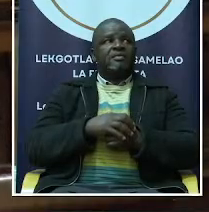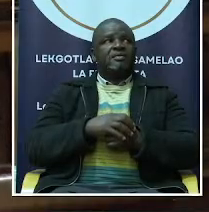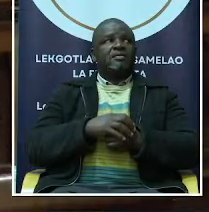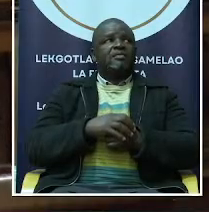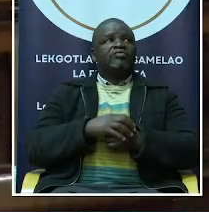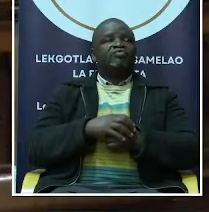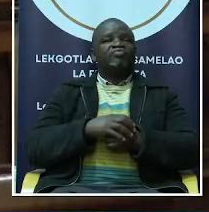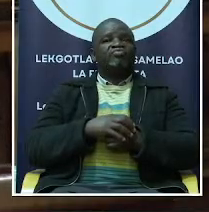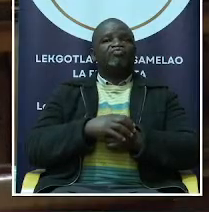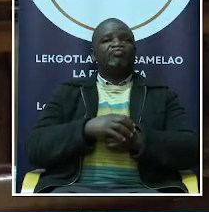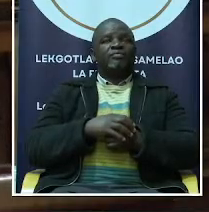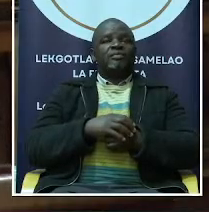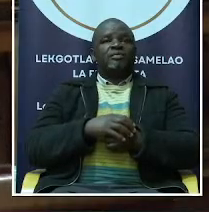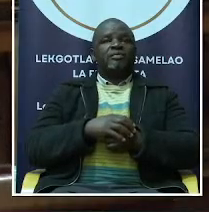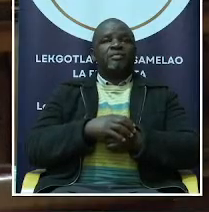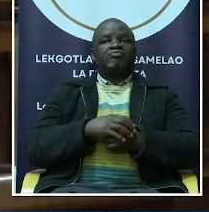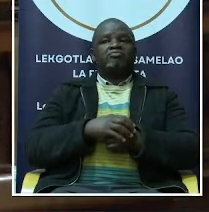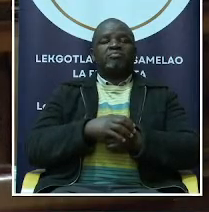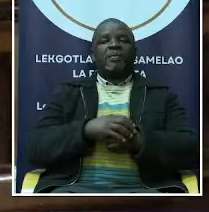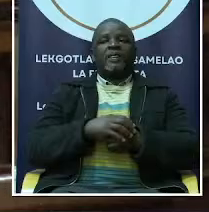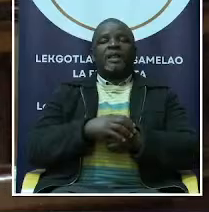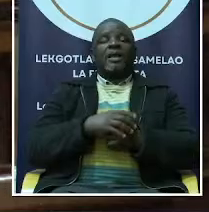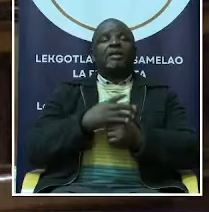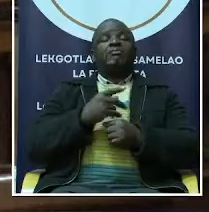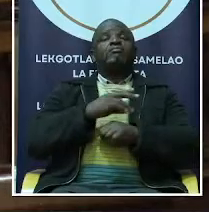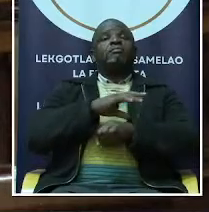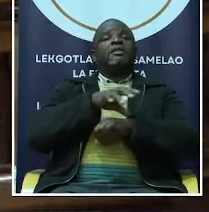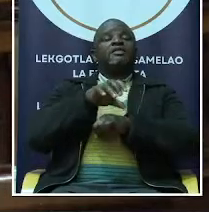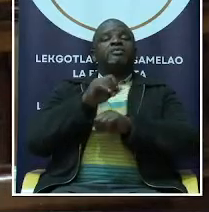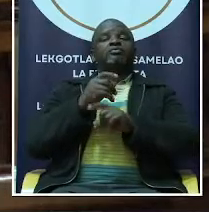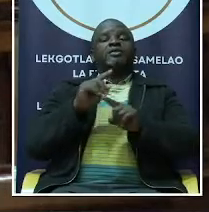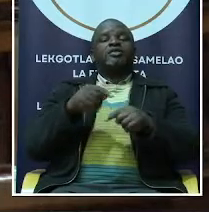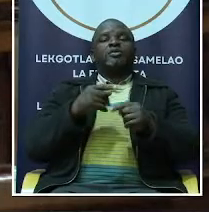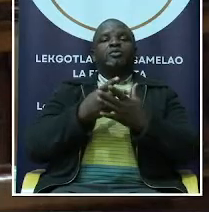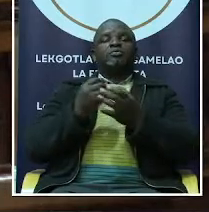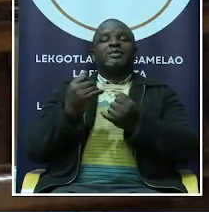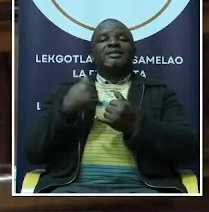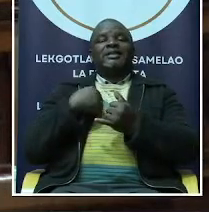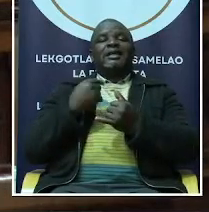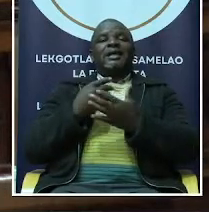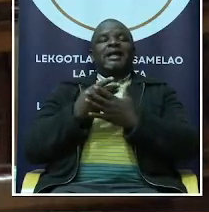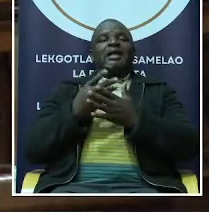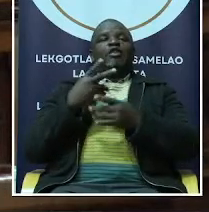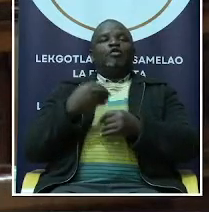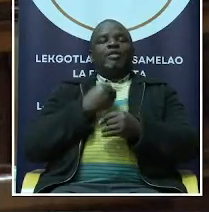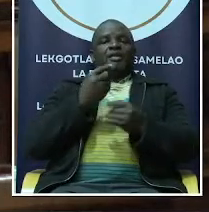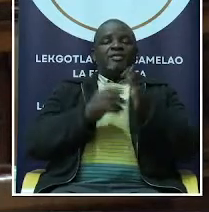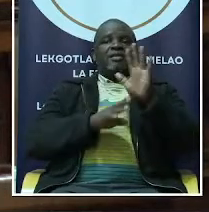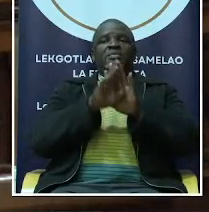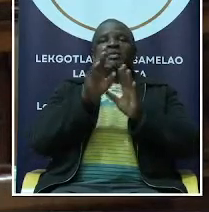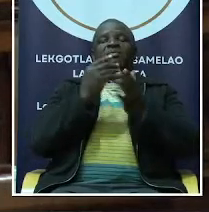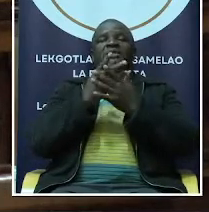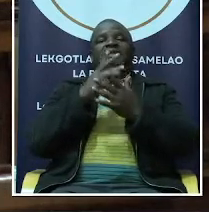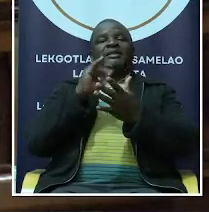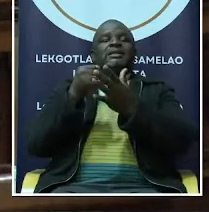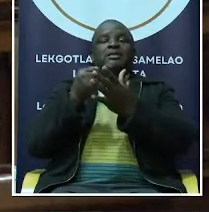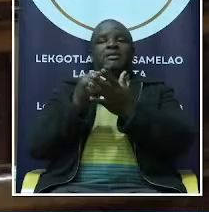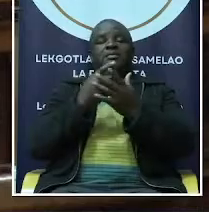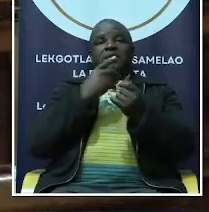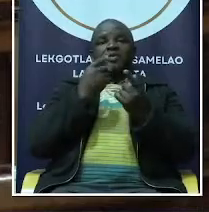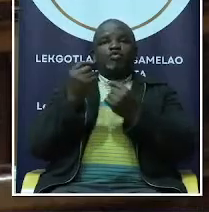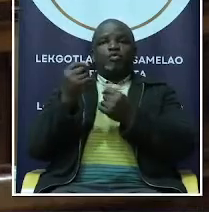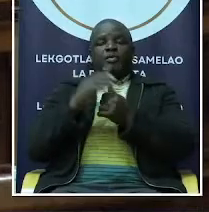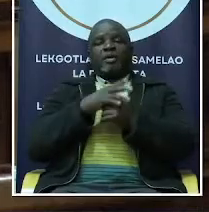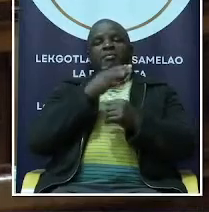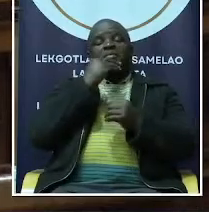Our province can no longer afford to treat youth development as a ceremonial gesture. It must be deeply embedded in